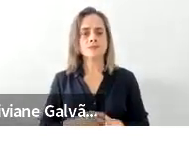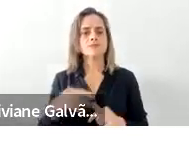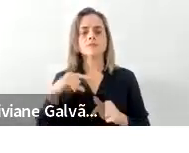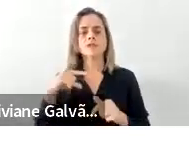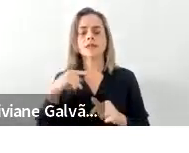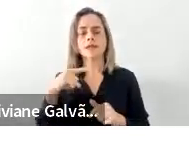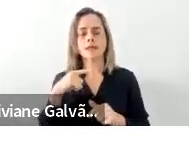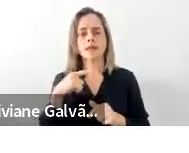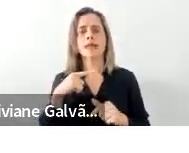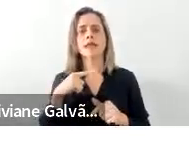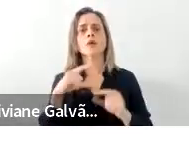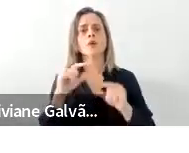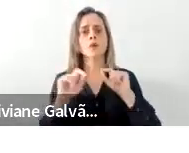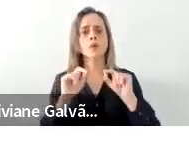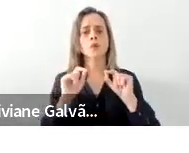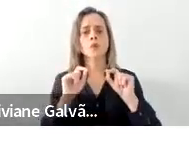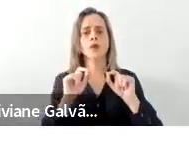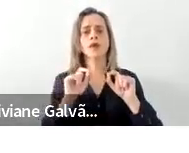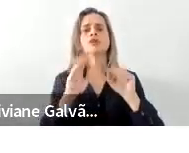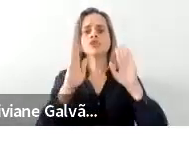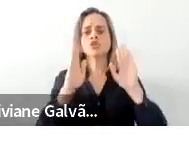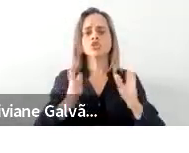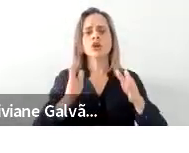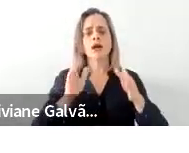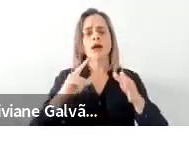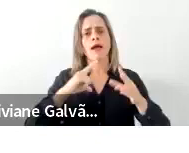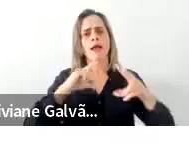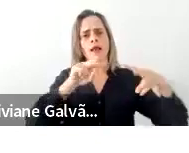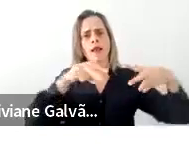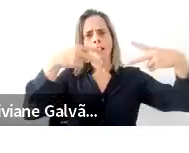has provided links to those, some of those texts.